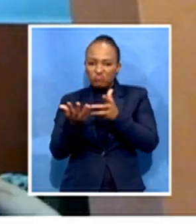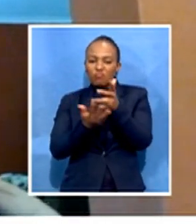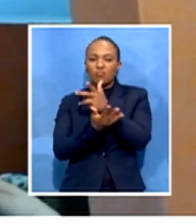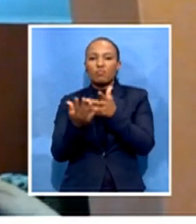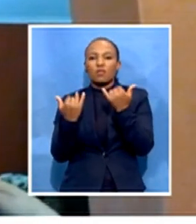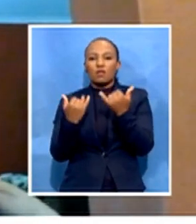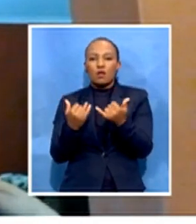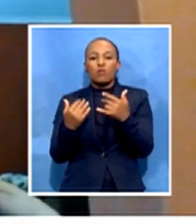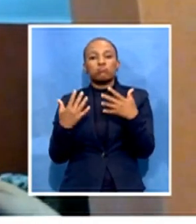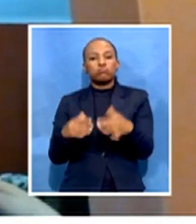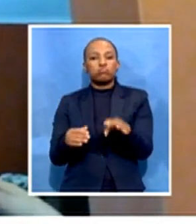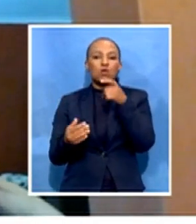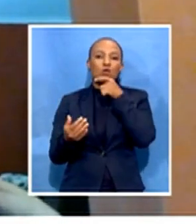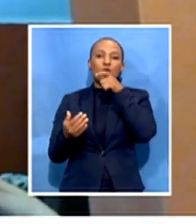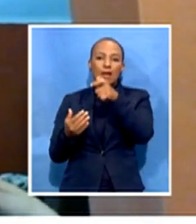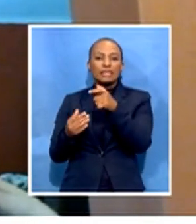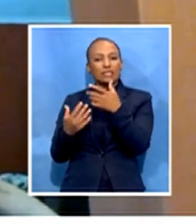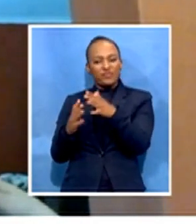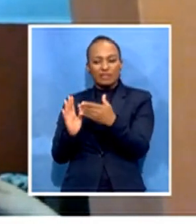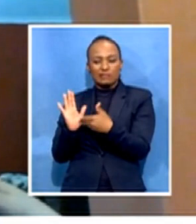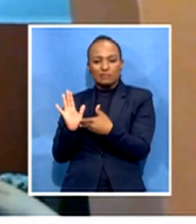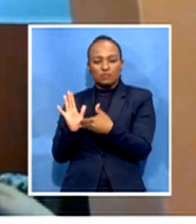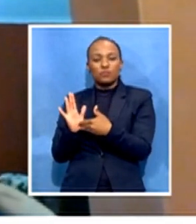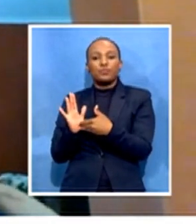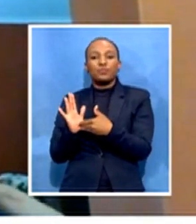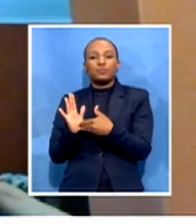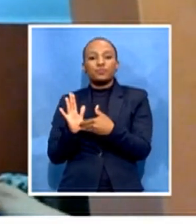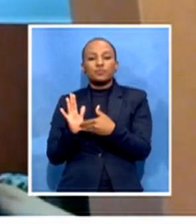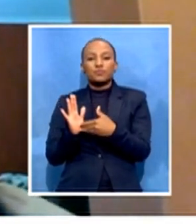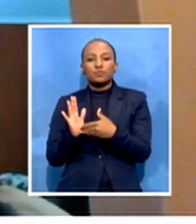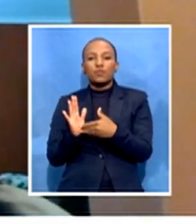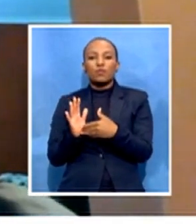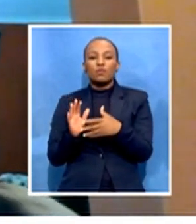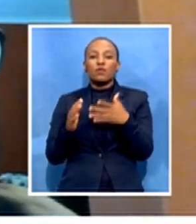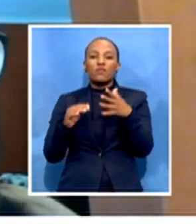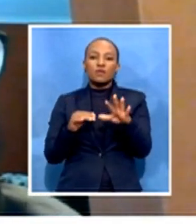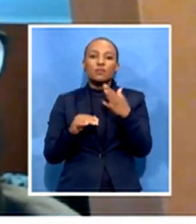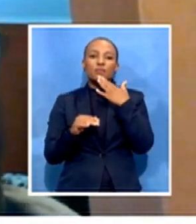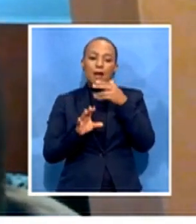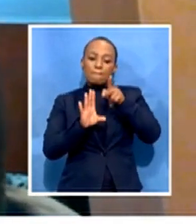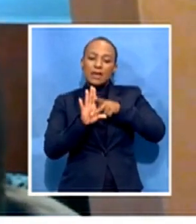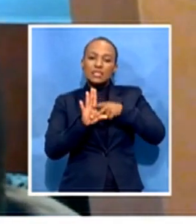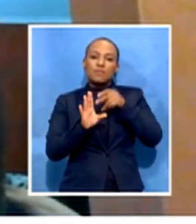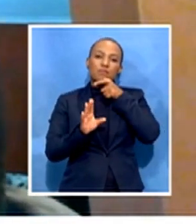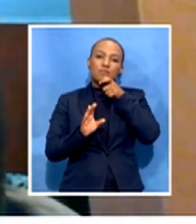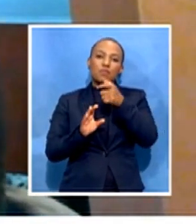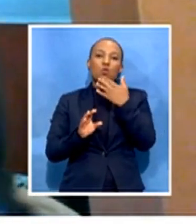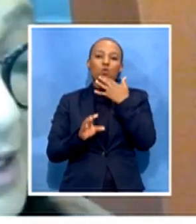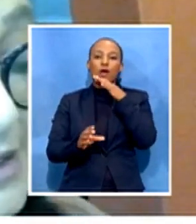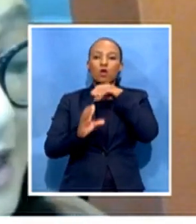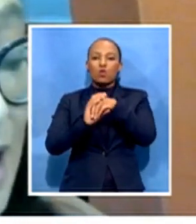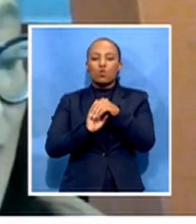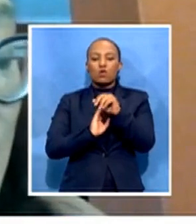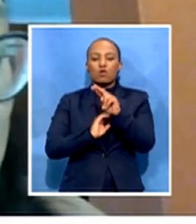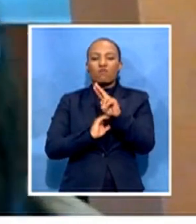of the round of inputs by the participants, including Busi and myself, and it's from Johan van Lochenberg, and